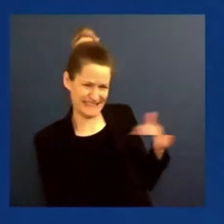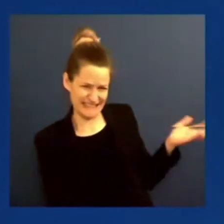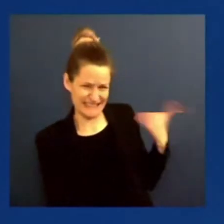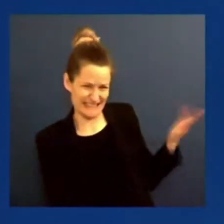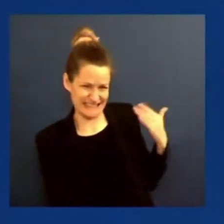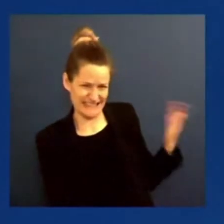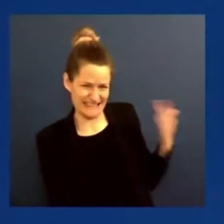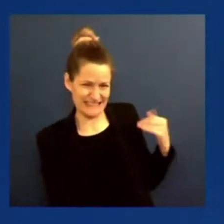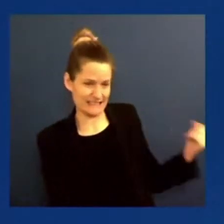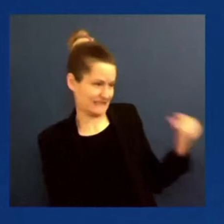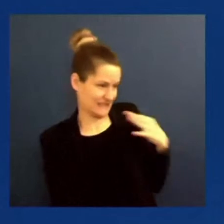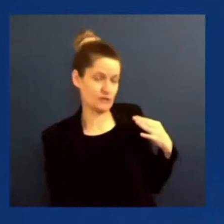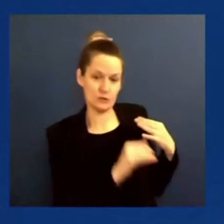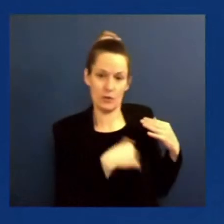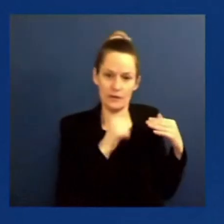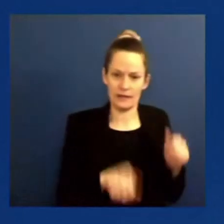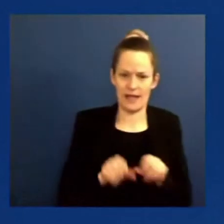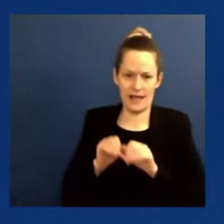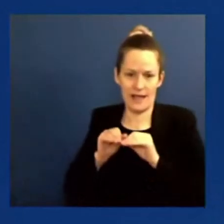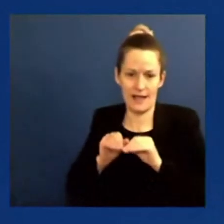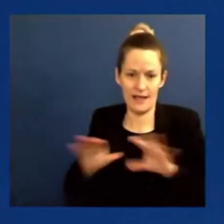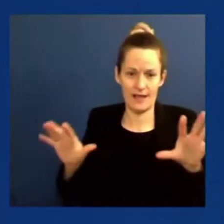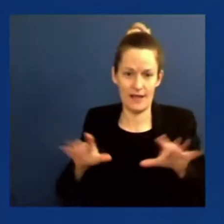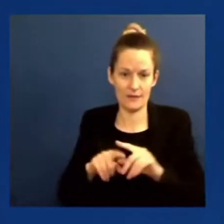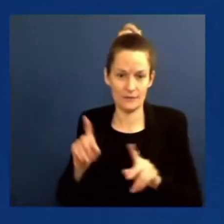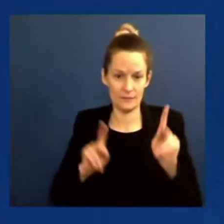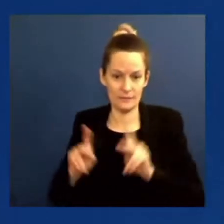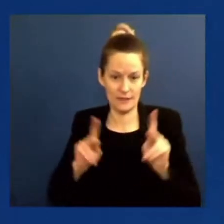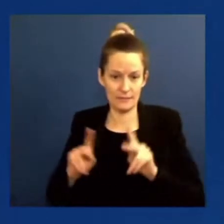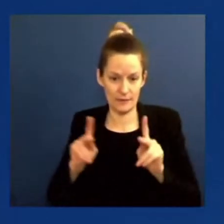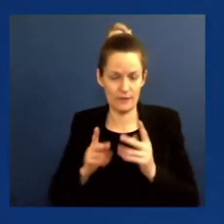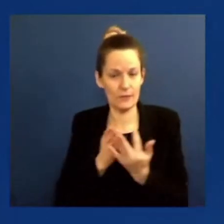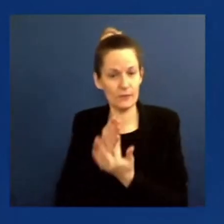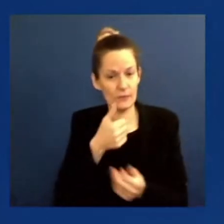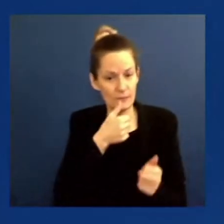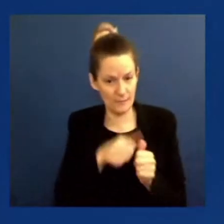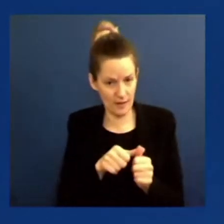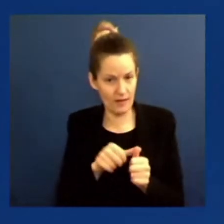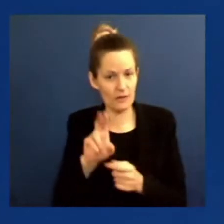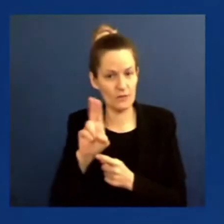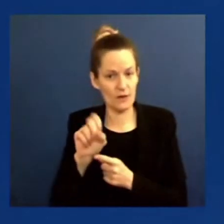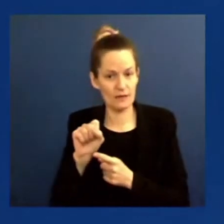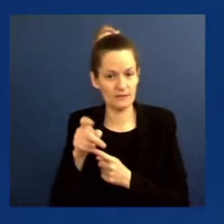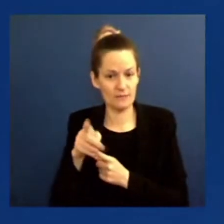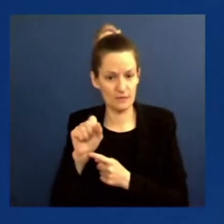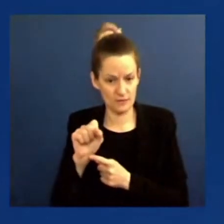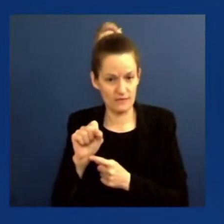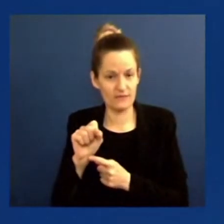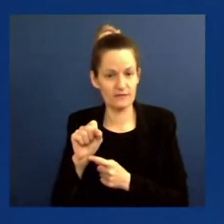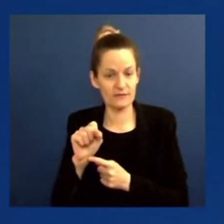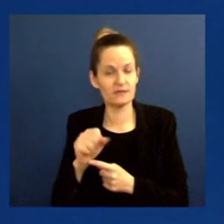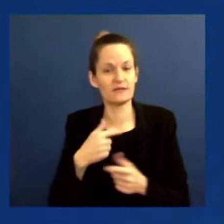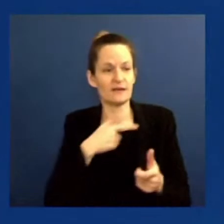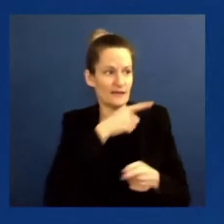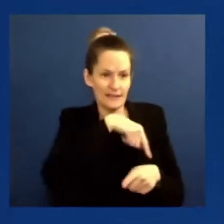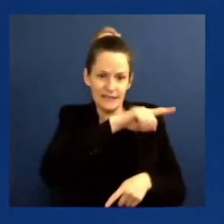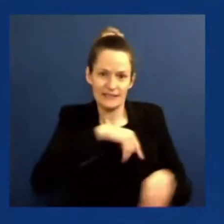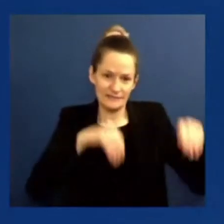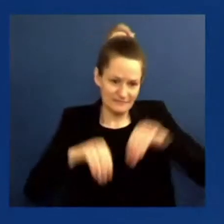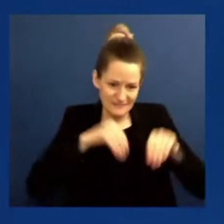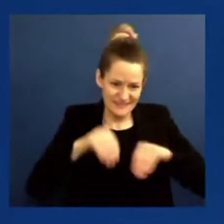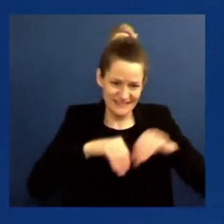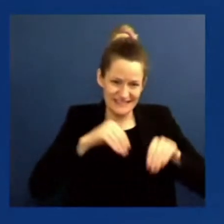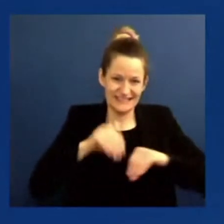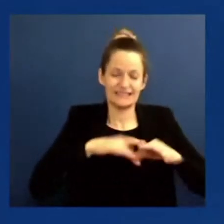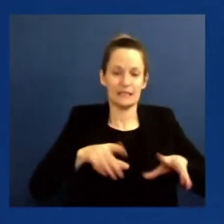American people. The Postal Service is moving incredibly fast here. They are packing and shipping tests immediately as they arrive. Tens